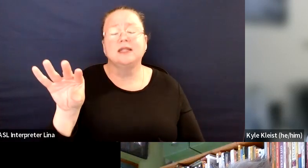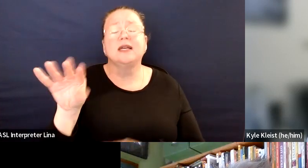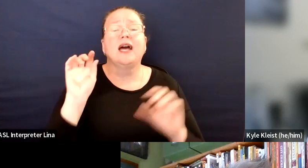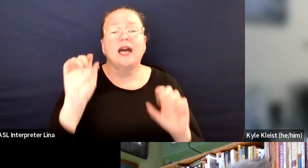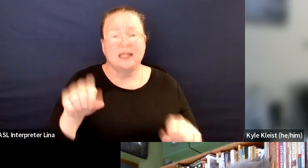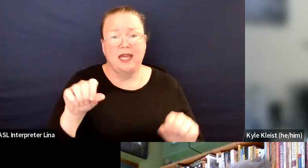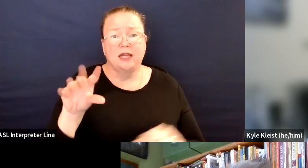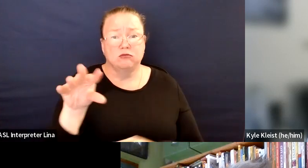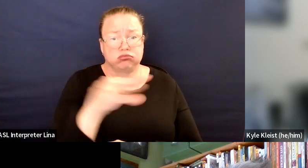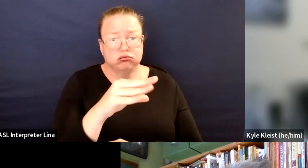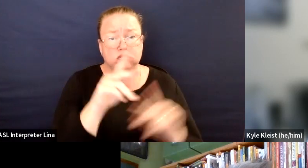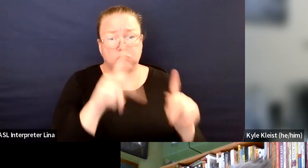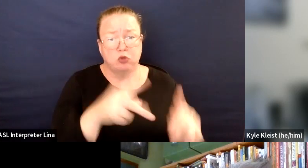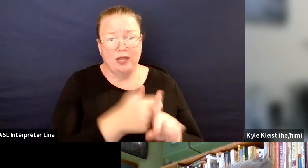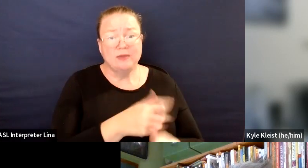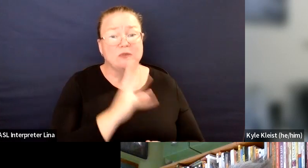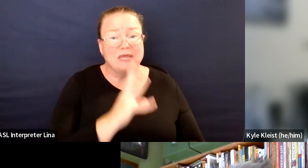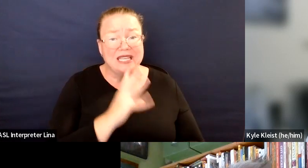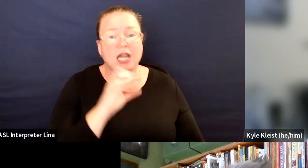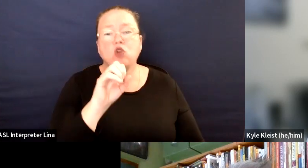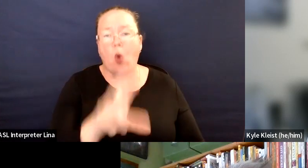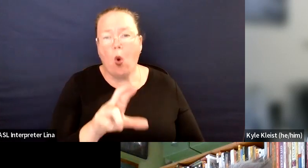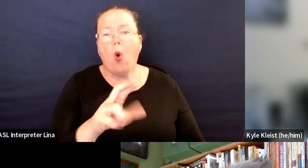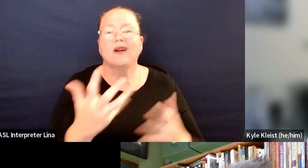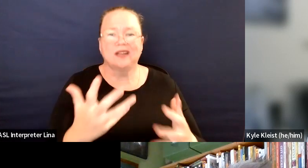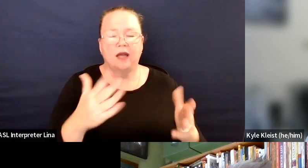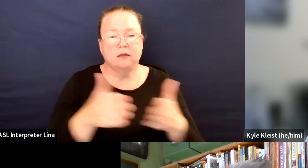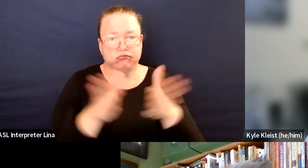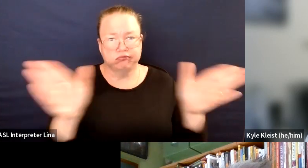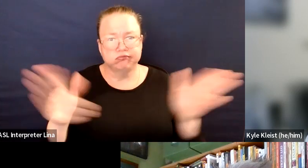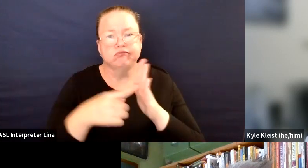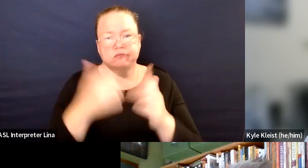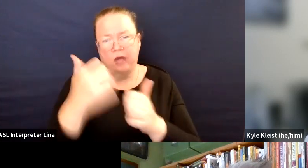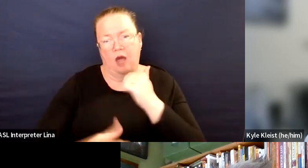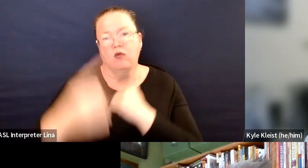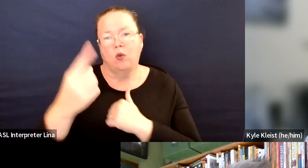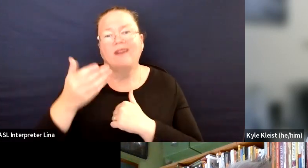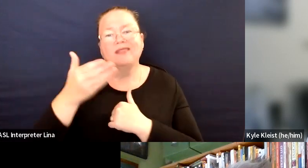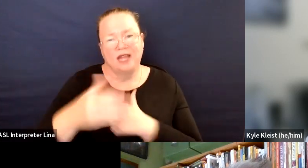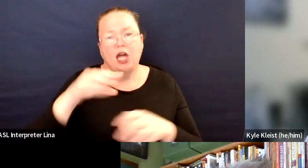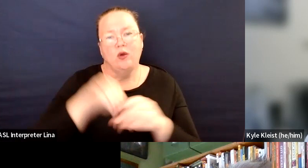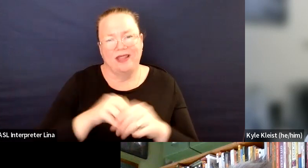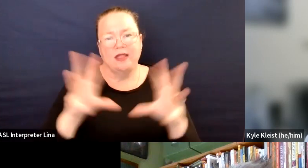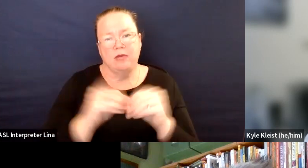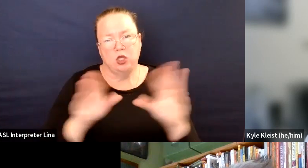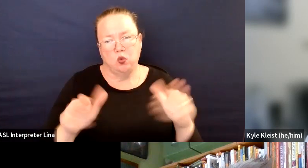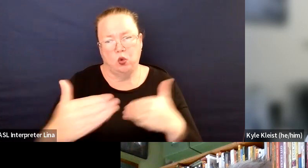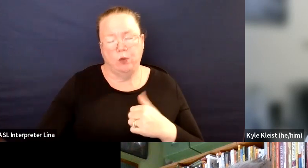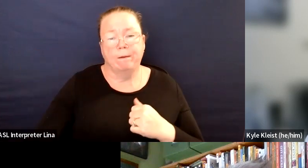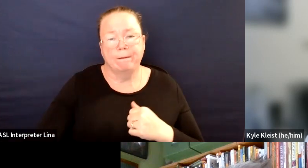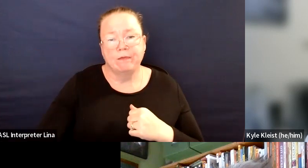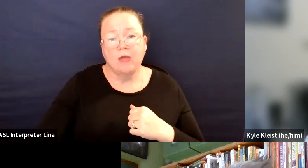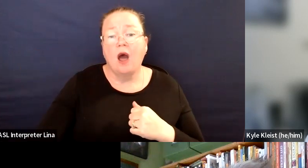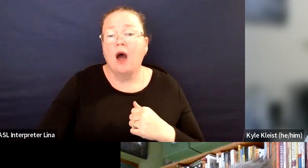to the individual that's speaking or is kind of panoramic and show everybody that's there in the conference room.